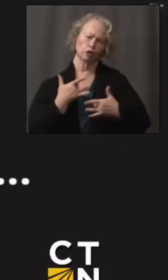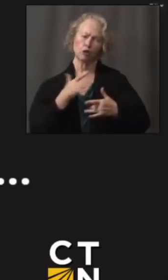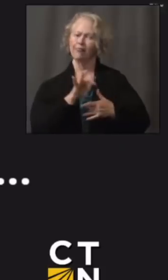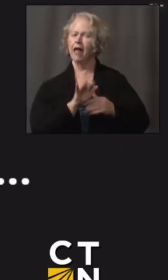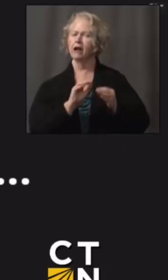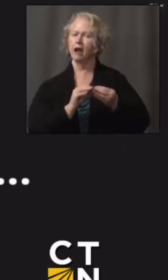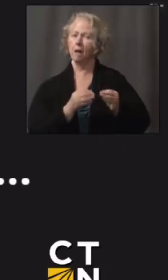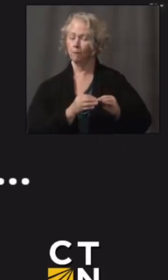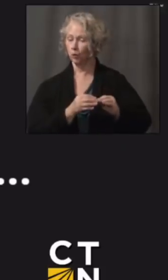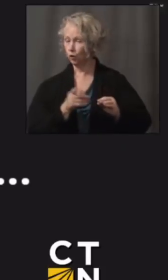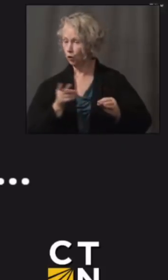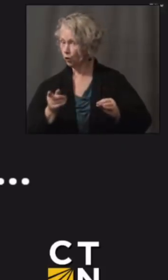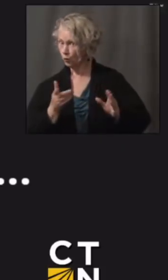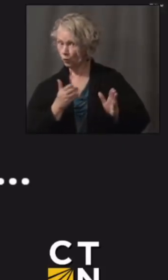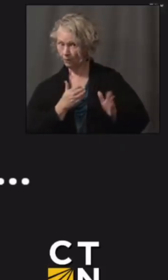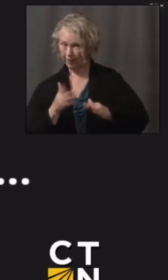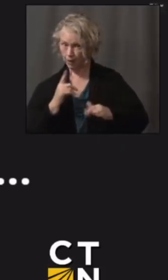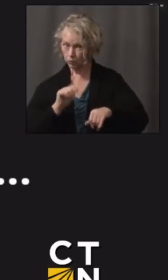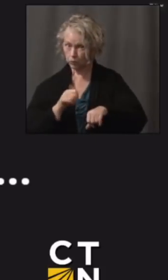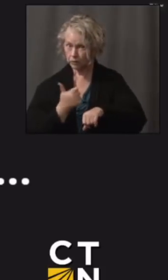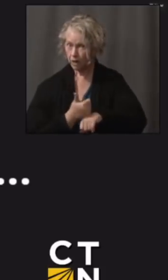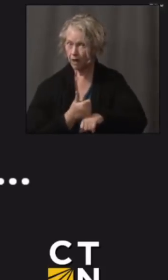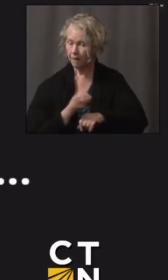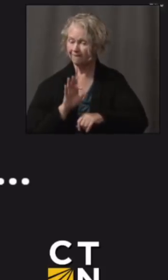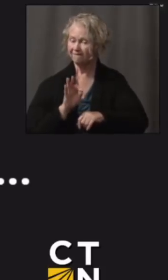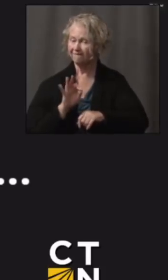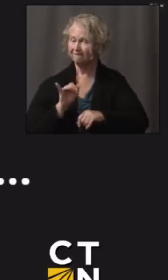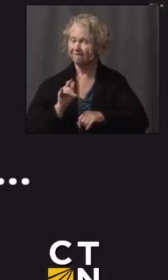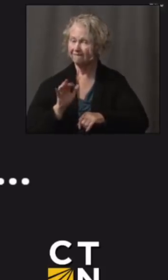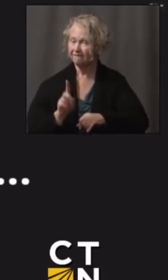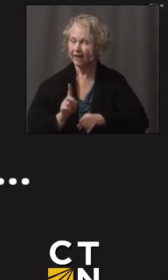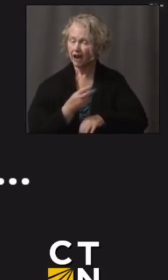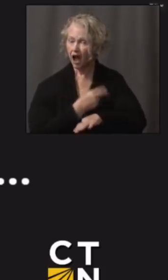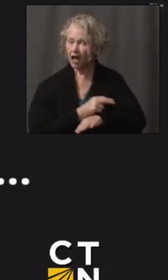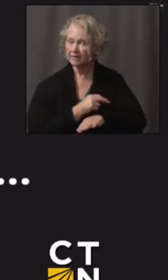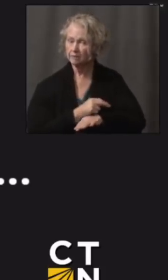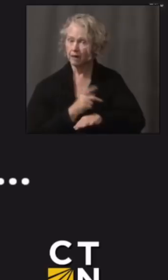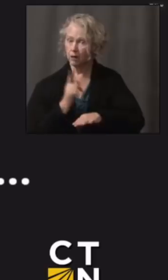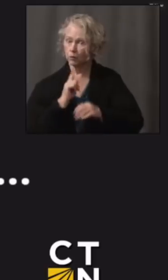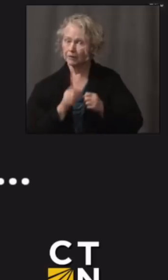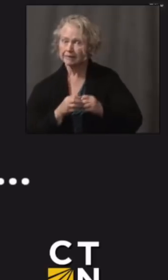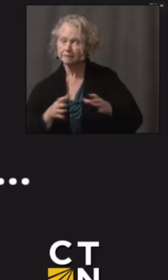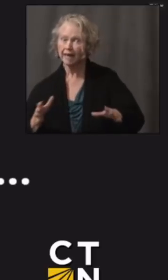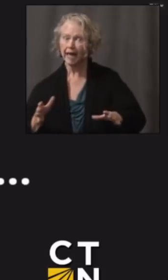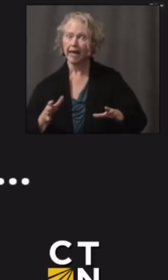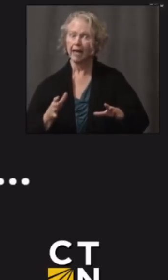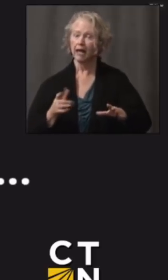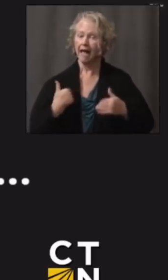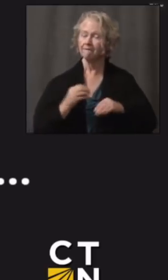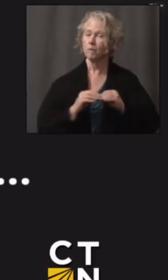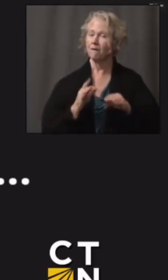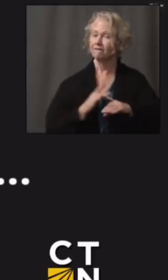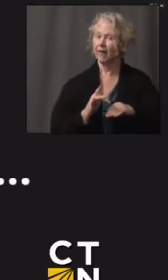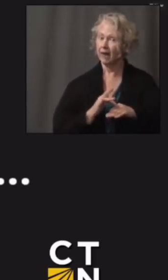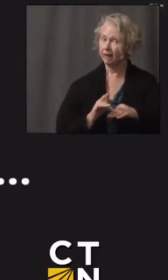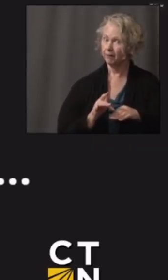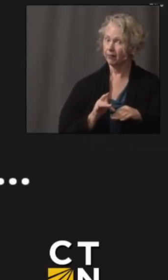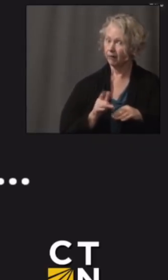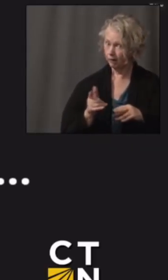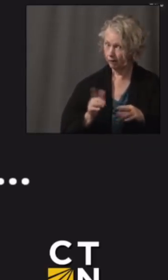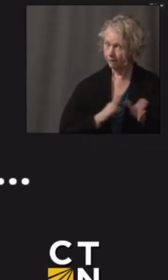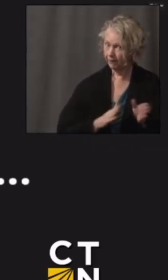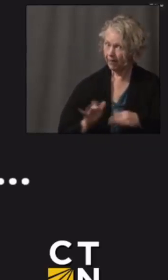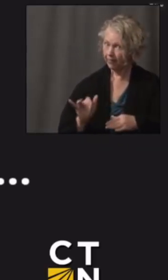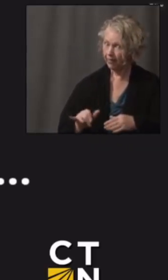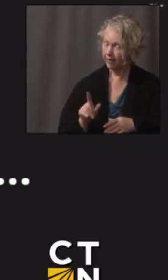on re-ramping up field hospitals, putting in more capacity in Connecticut? Where does that stand, and is that being worked on a regional